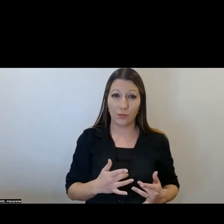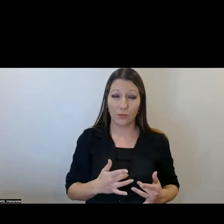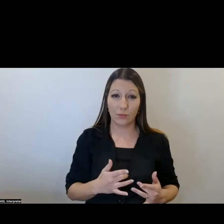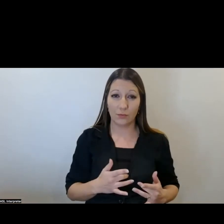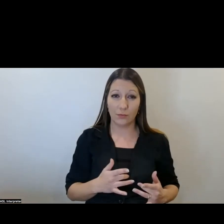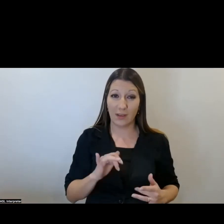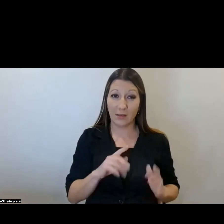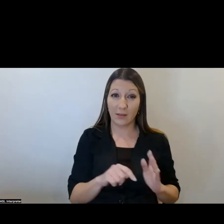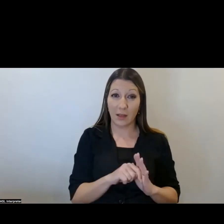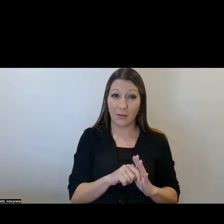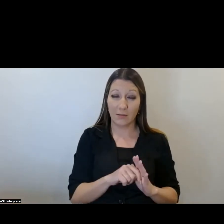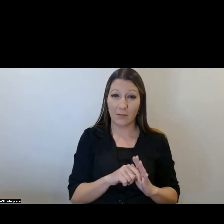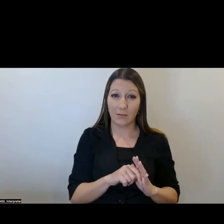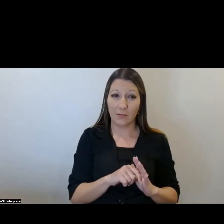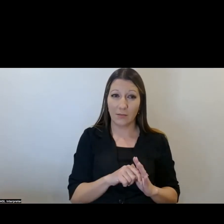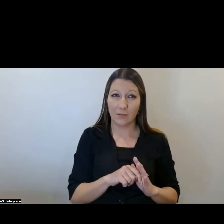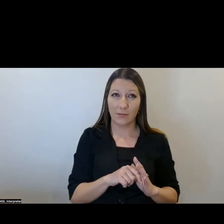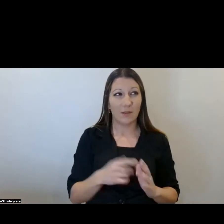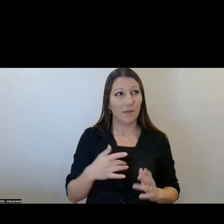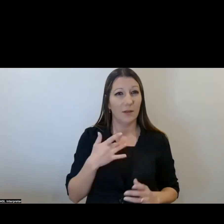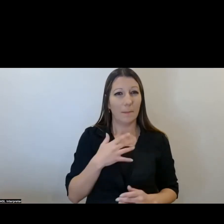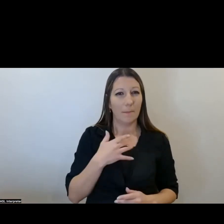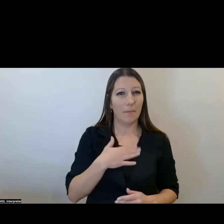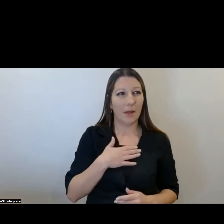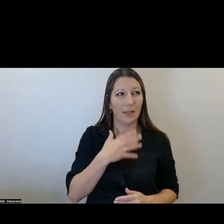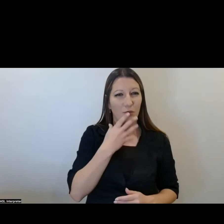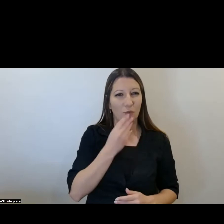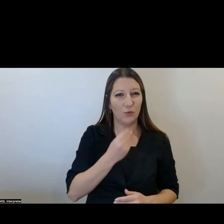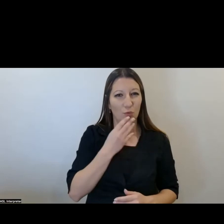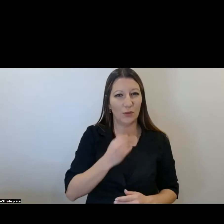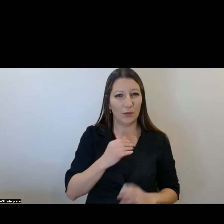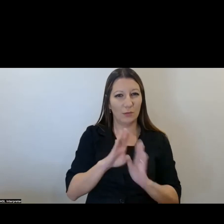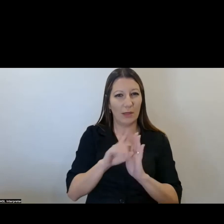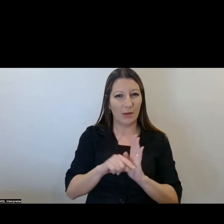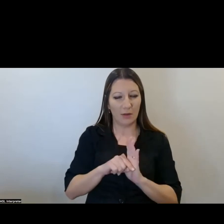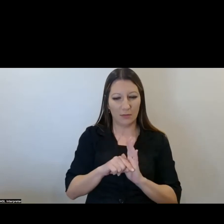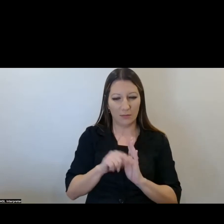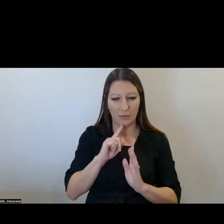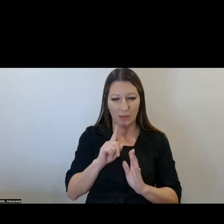became, or my Jewishness became relevant in a way it usually isn't in my life,